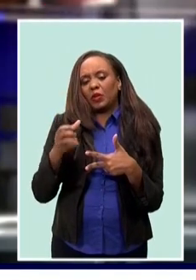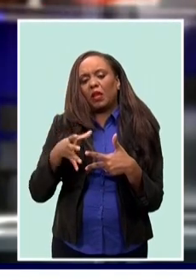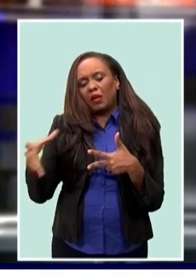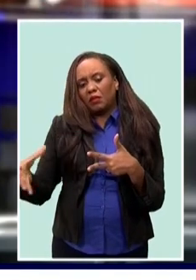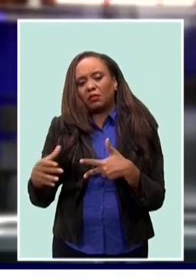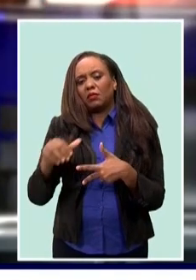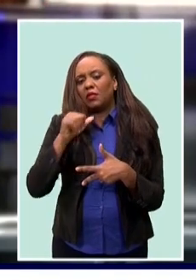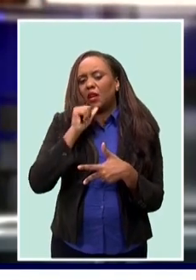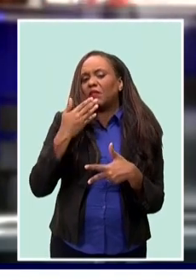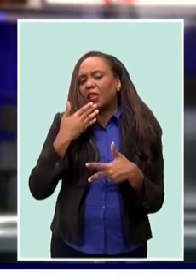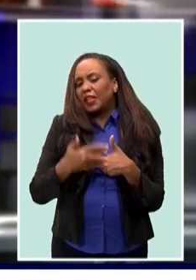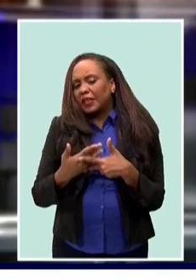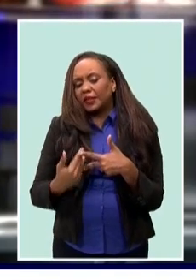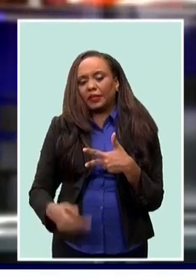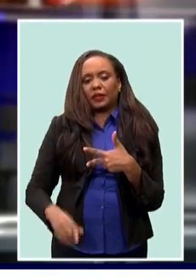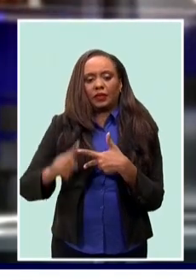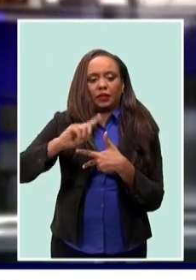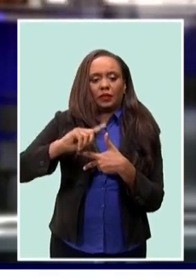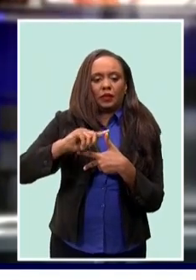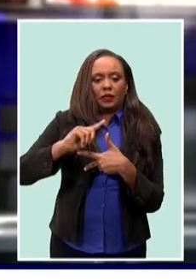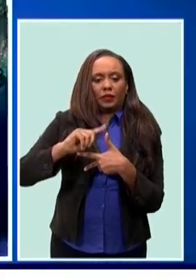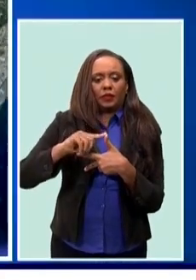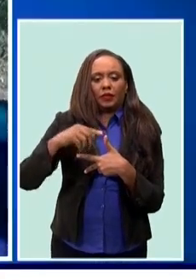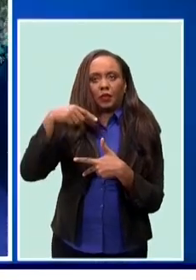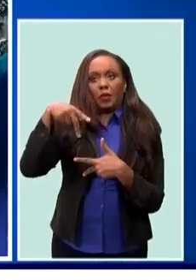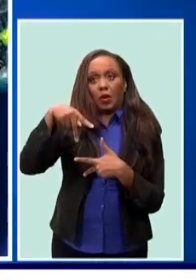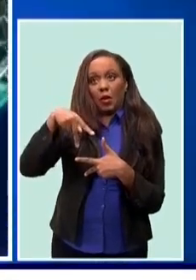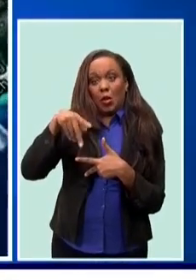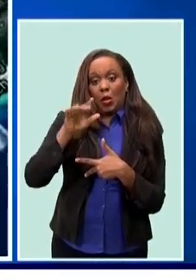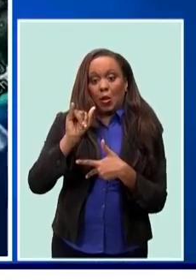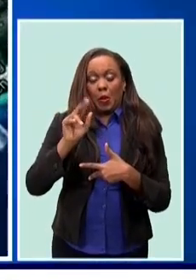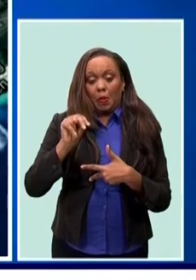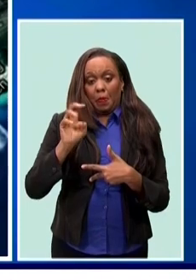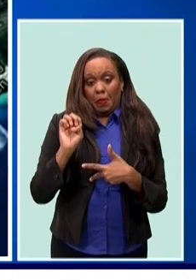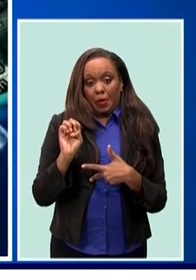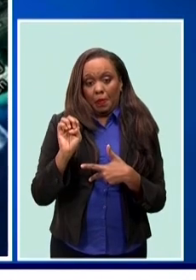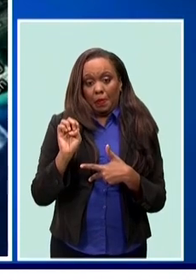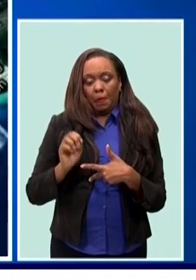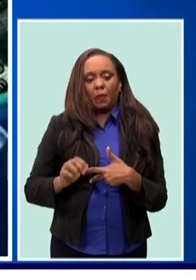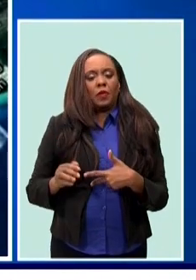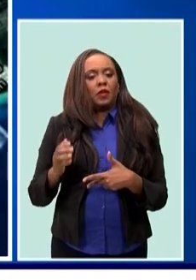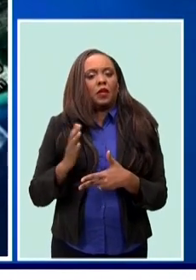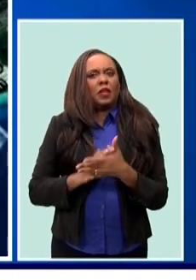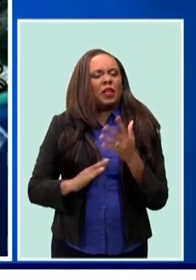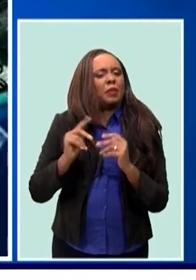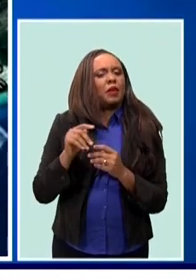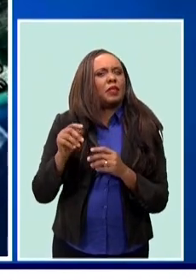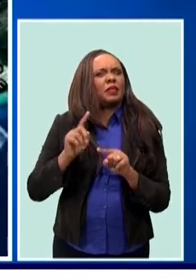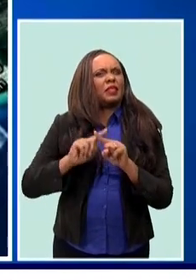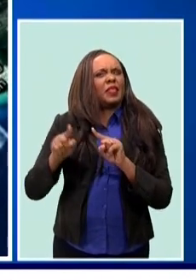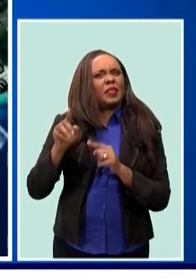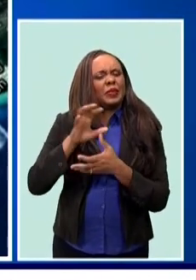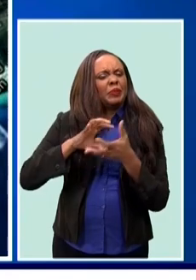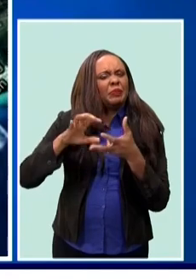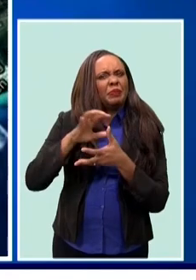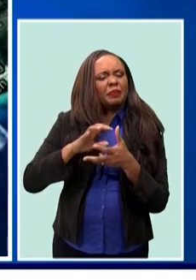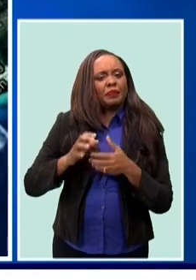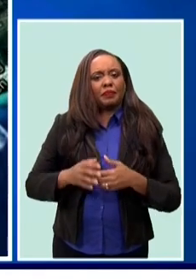best reasons. The first one my photographer Chris Wood and I visited was in the Pine, and there was pretty much mixed reaction